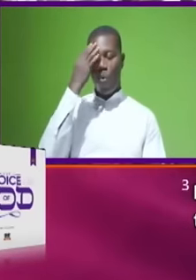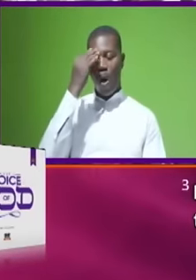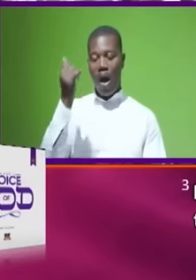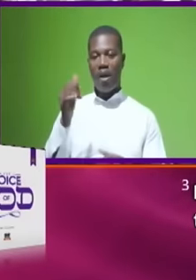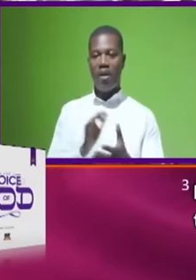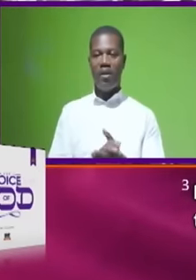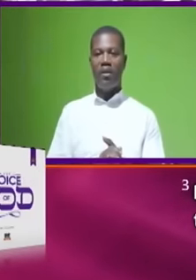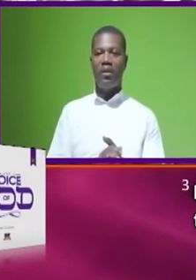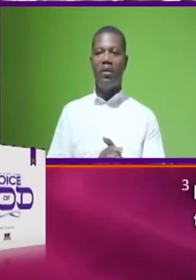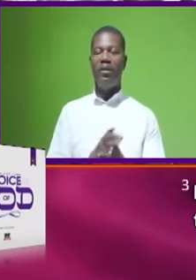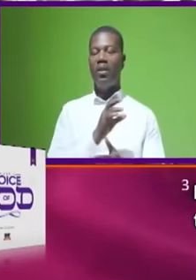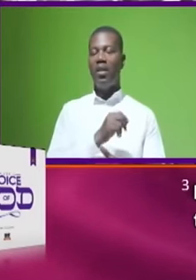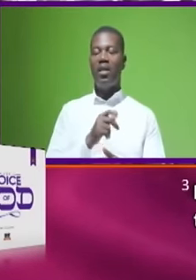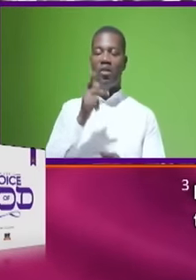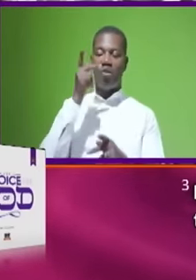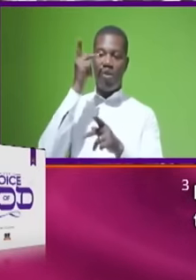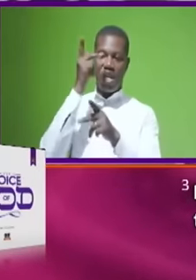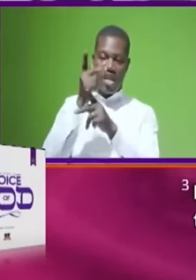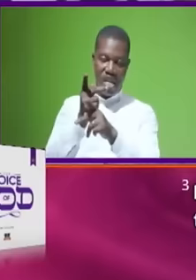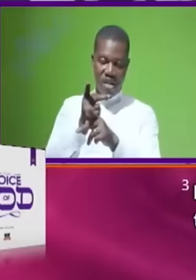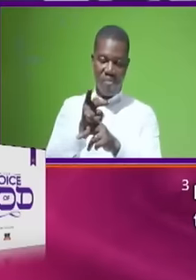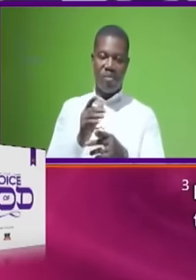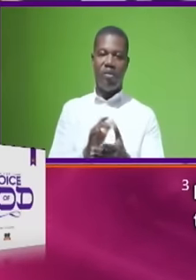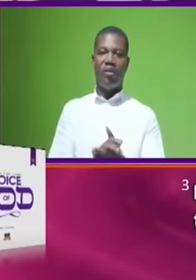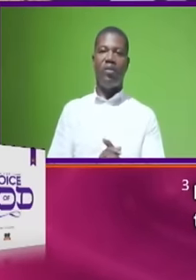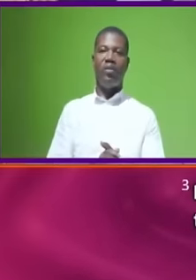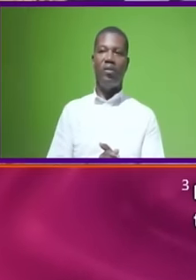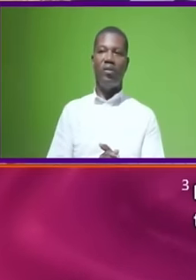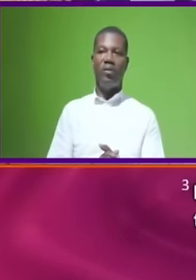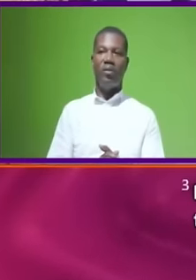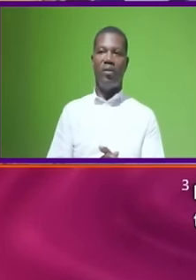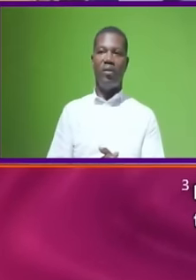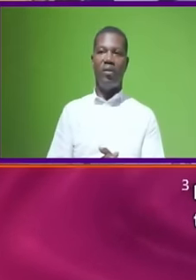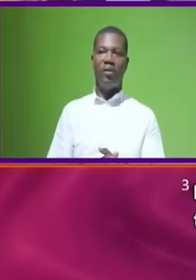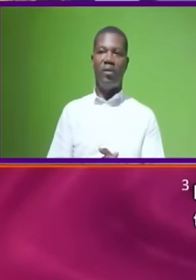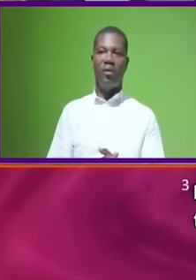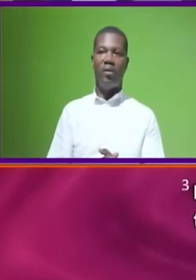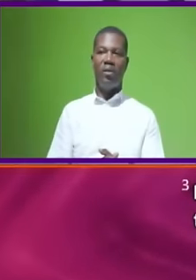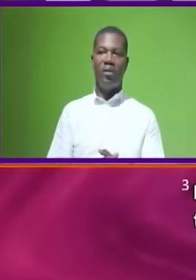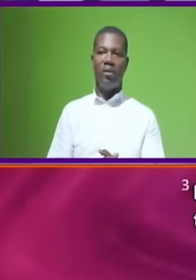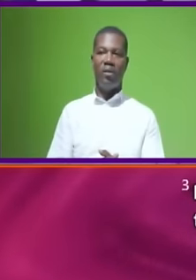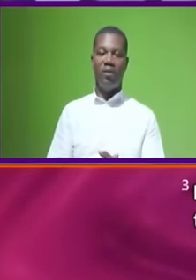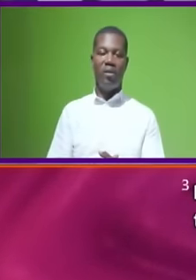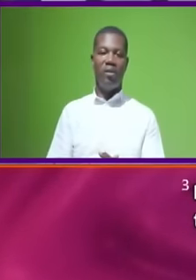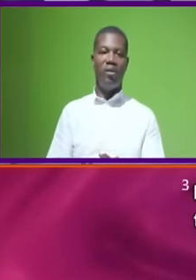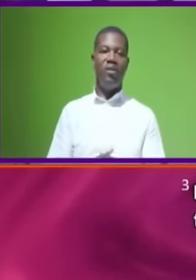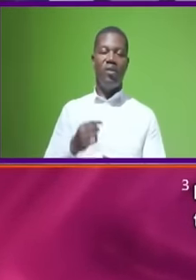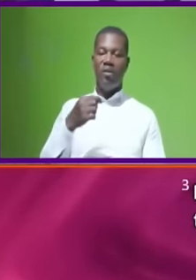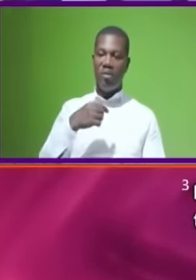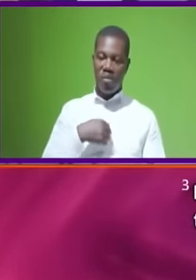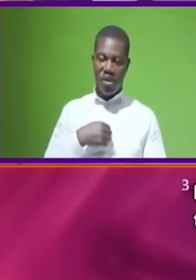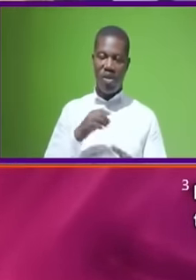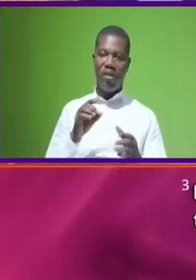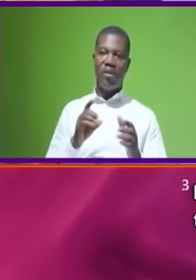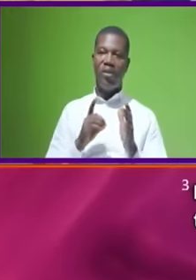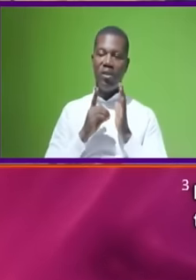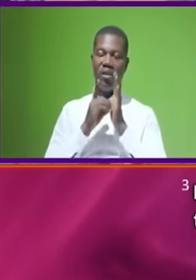To lie to the Holy Ghost. And to keep the Holy Ghost in Adam and not them. It is this I am Holy demonstrating Ghost. The power of the Holy Ghost.